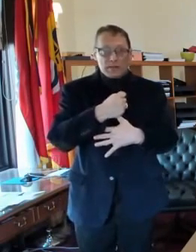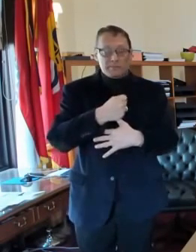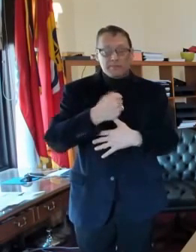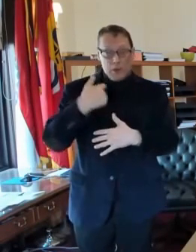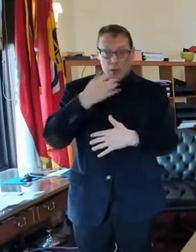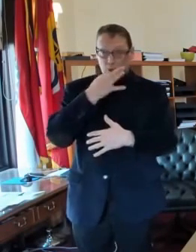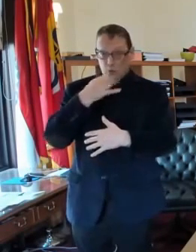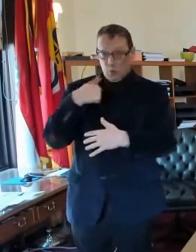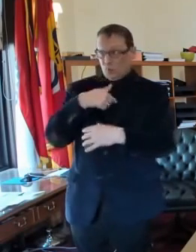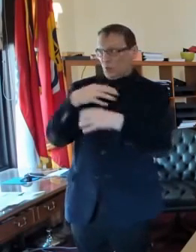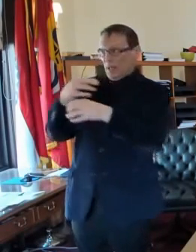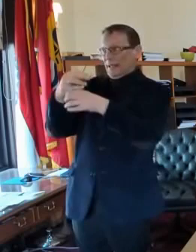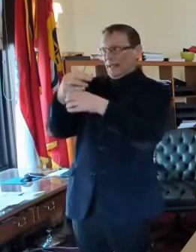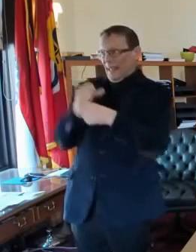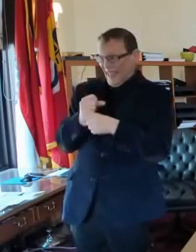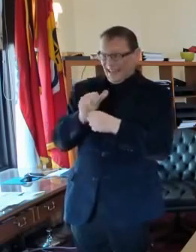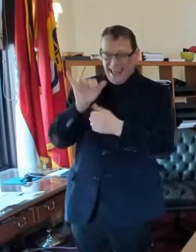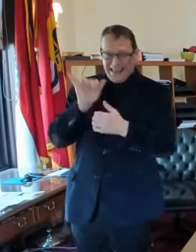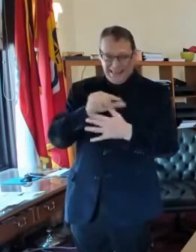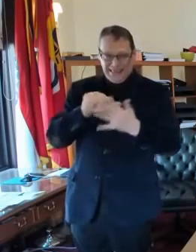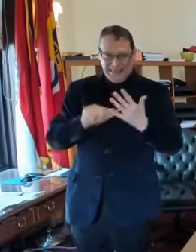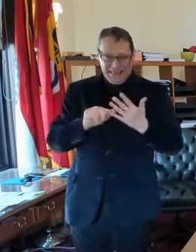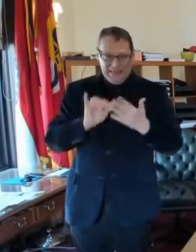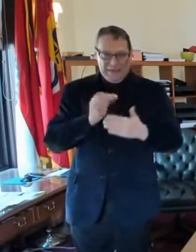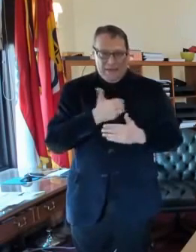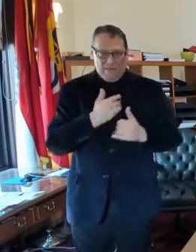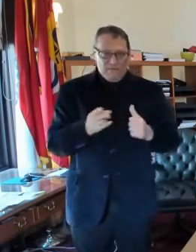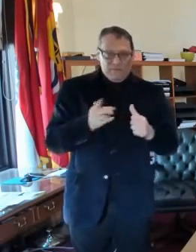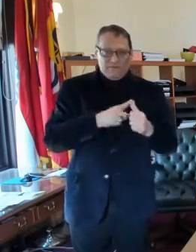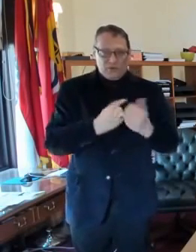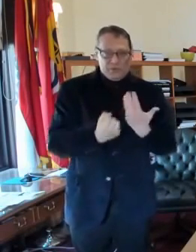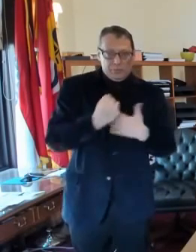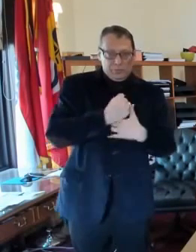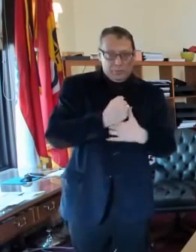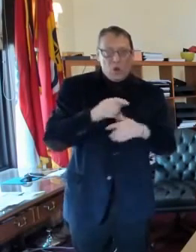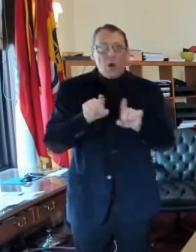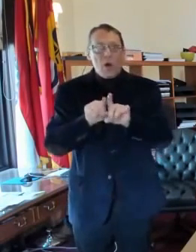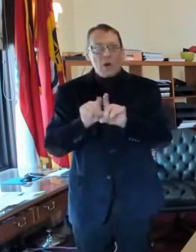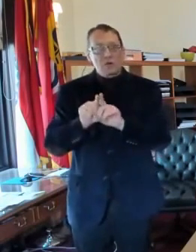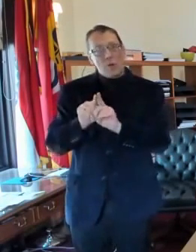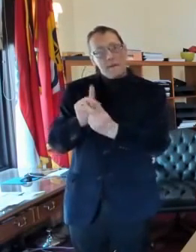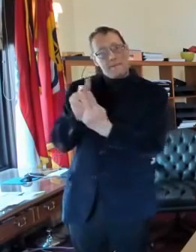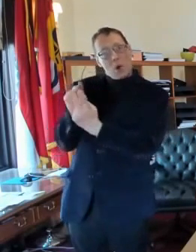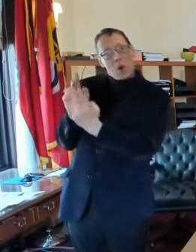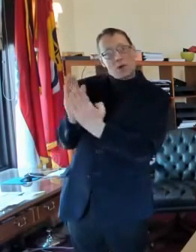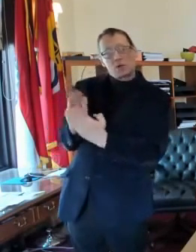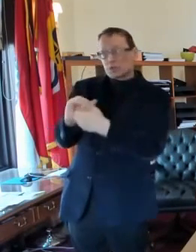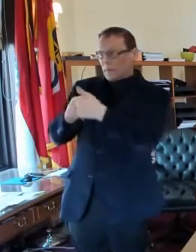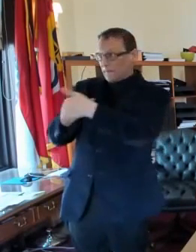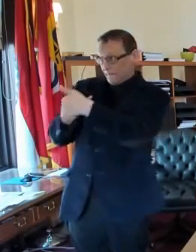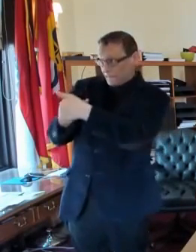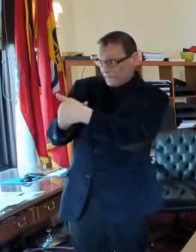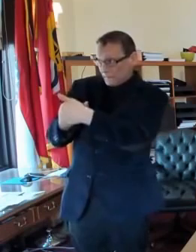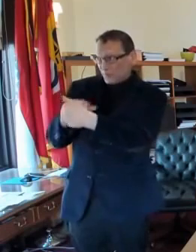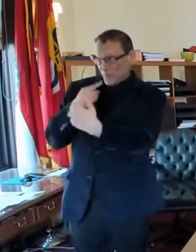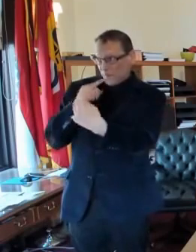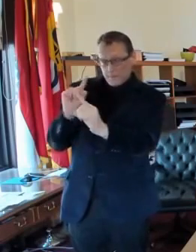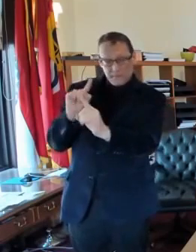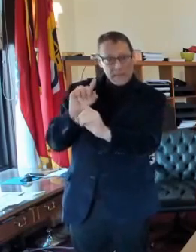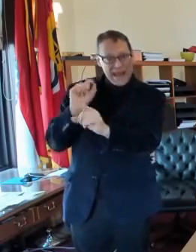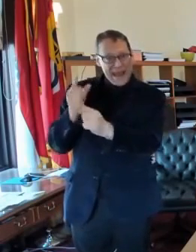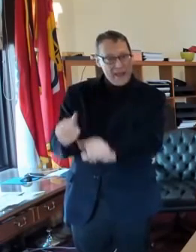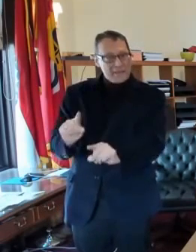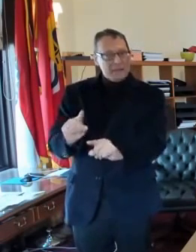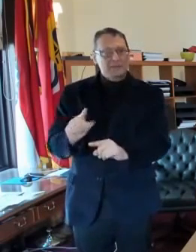gets vaccine. We're also working with some partners to make some of that happen as well. That's just